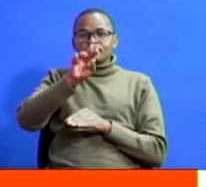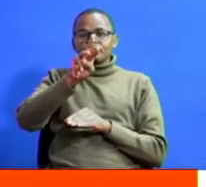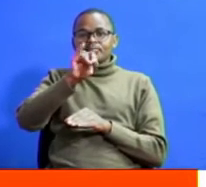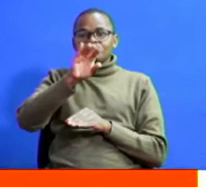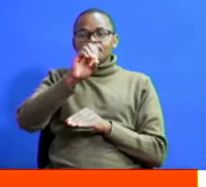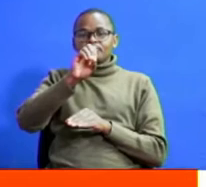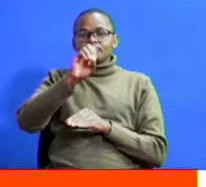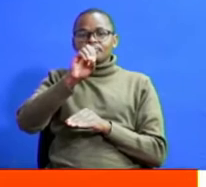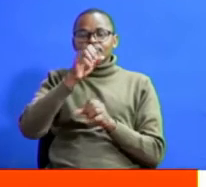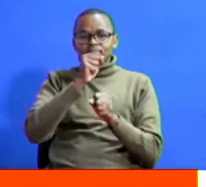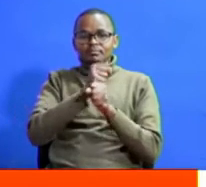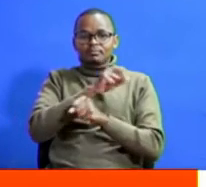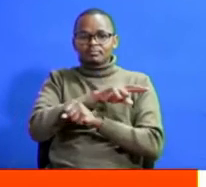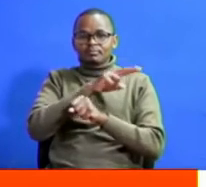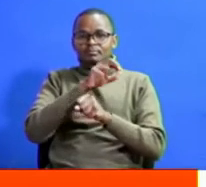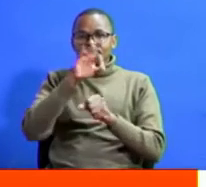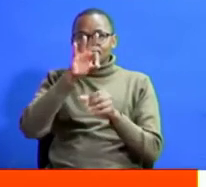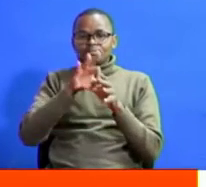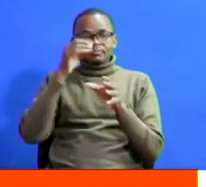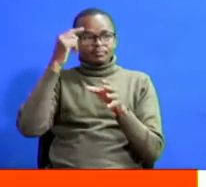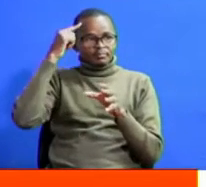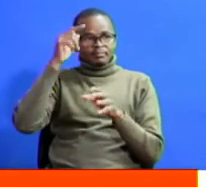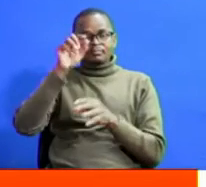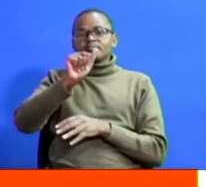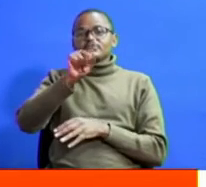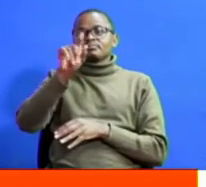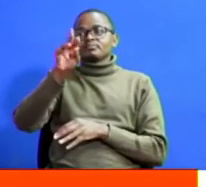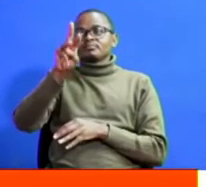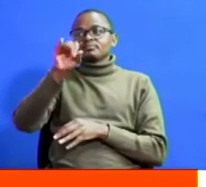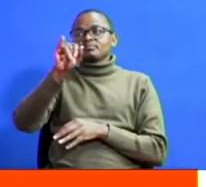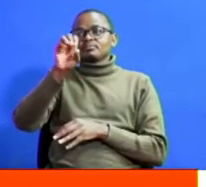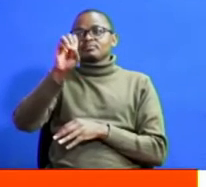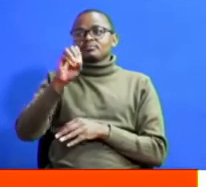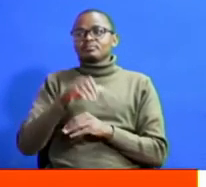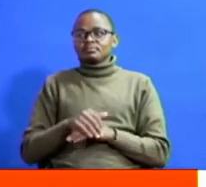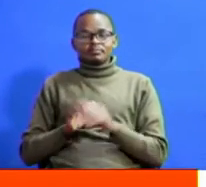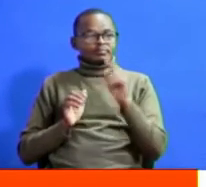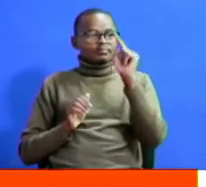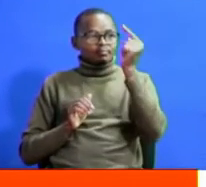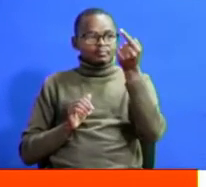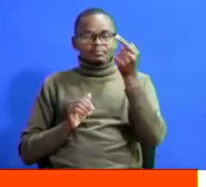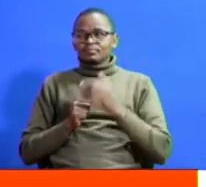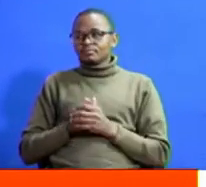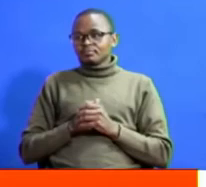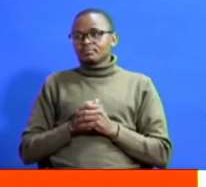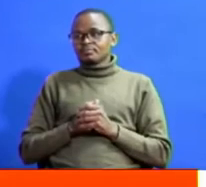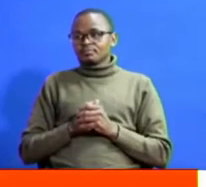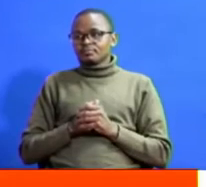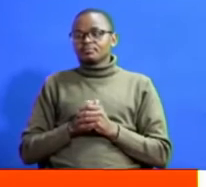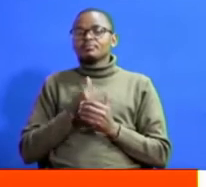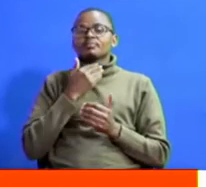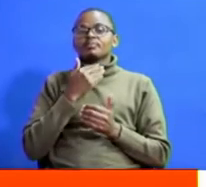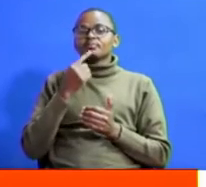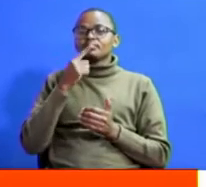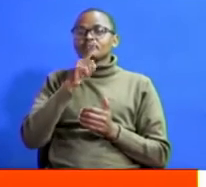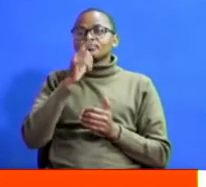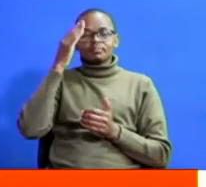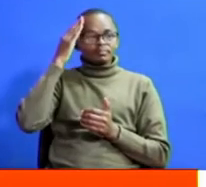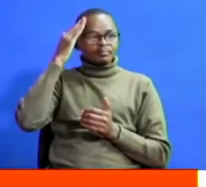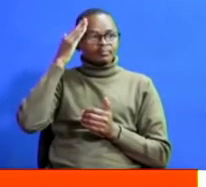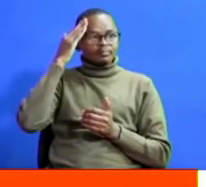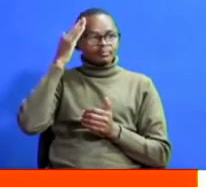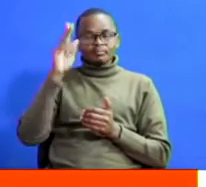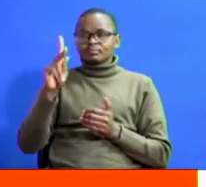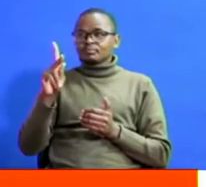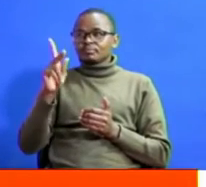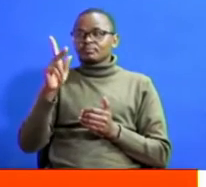will tilt the votes, the numbers for the Azimio? First of all, I want you to know very well, and the